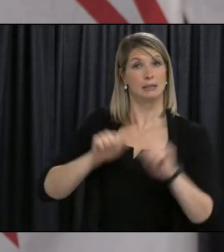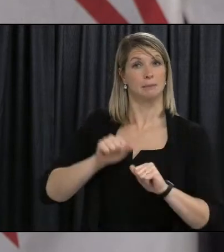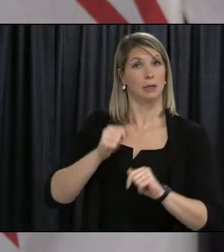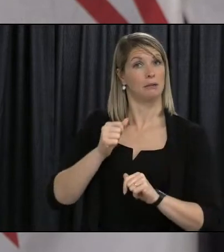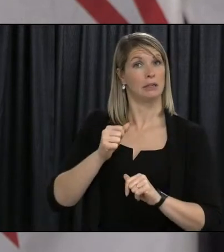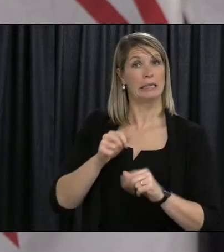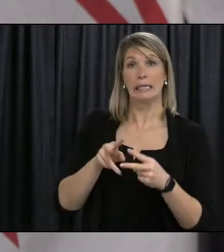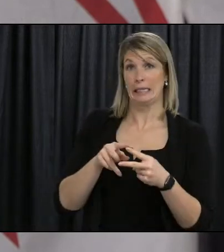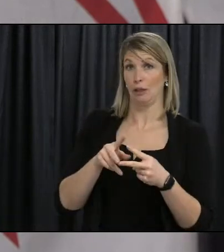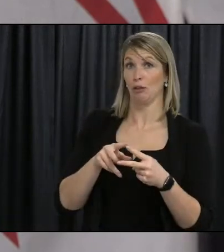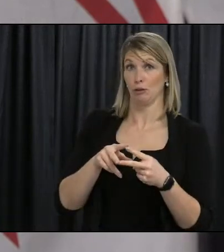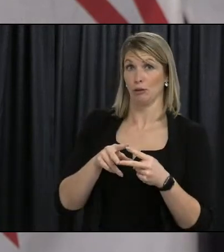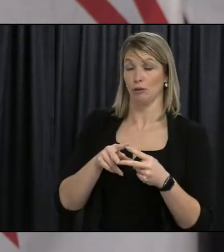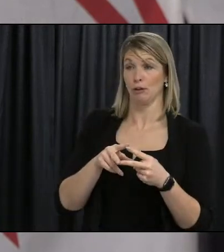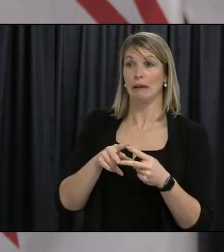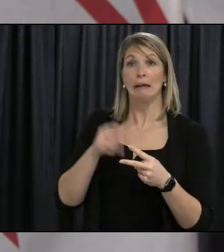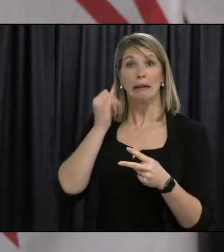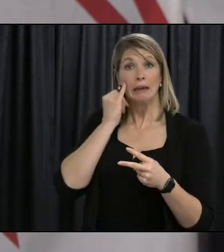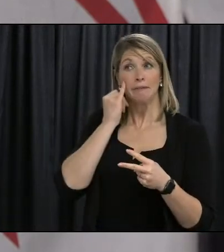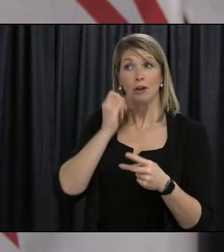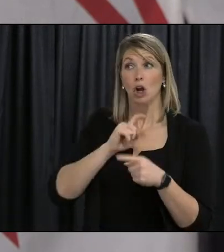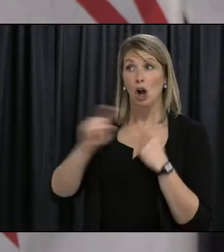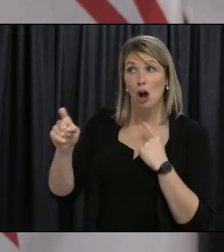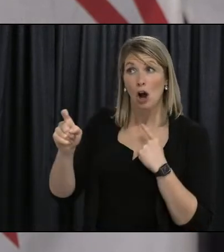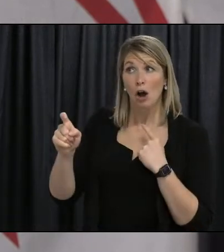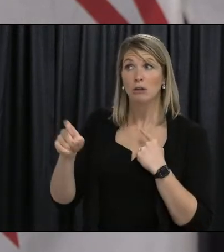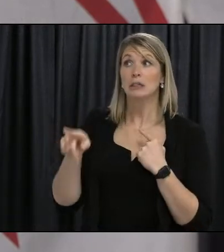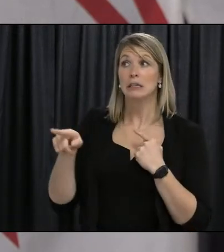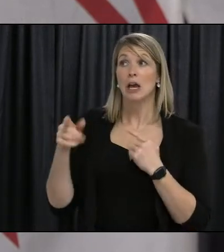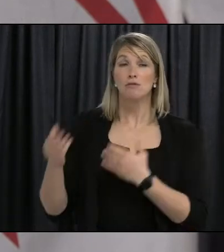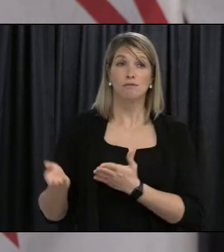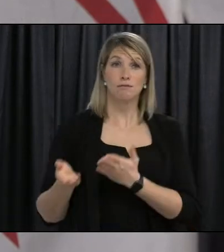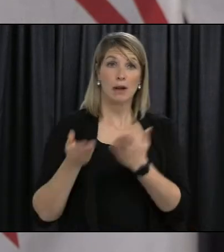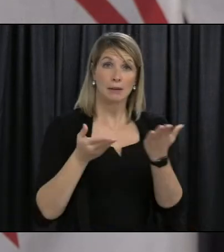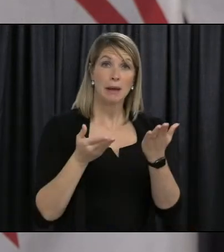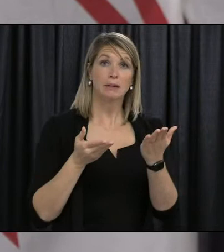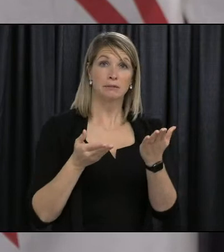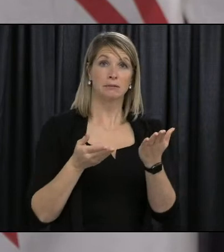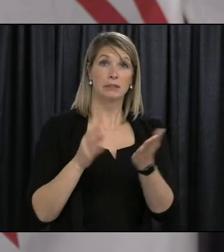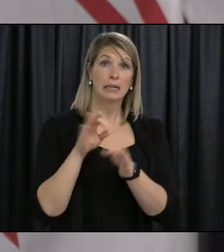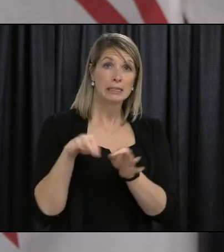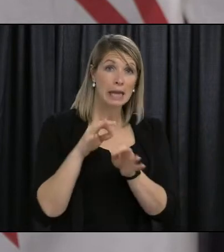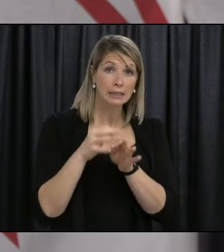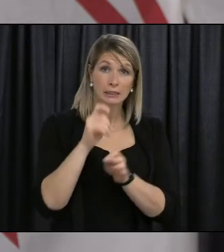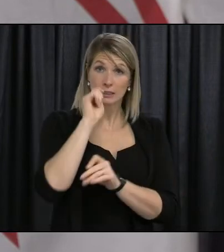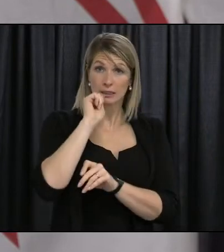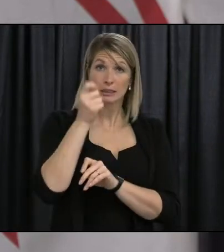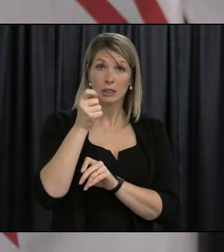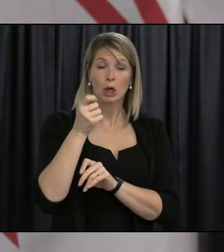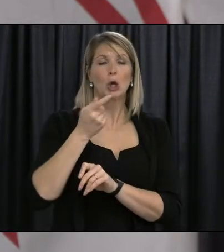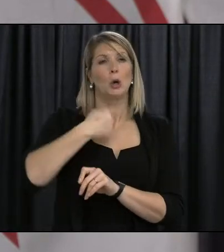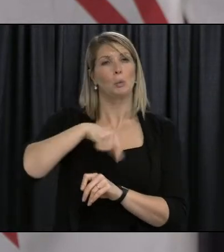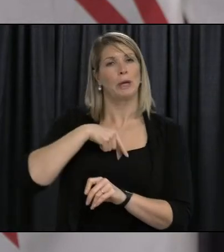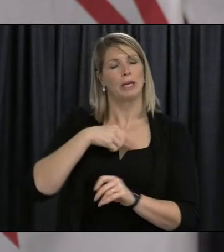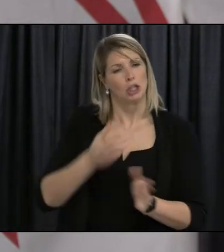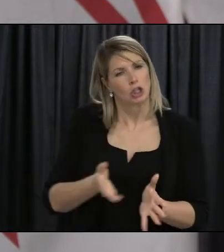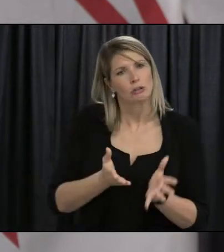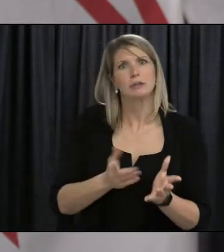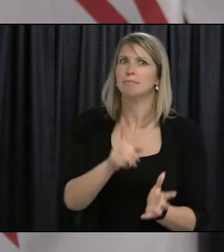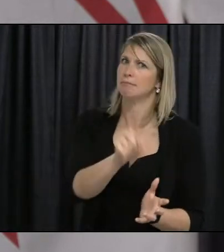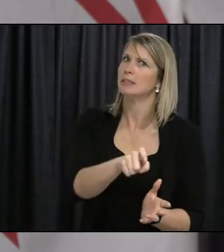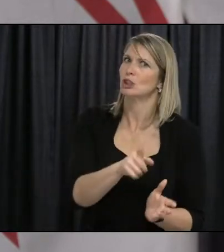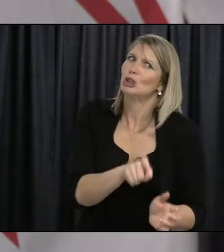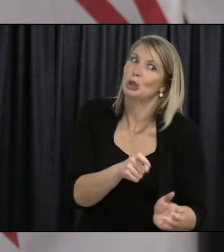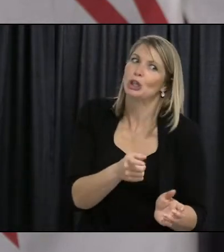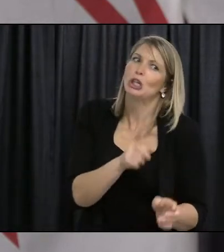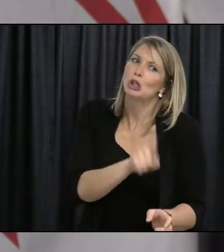testing. And if the child does, then obviously we would encourage very strongly for parents to take their children to get tested,